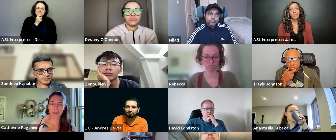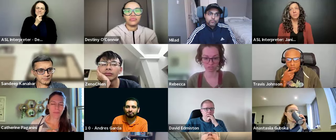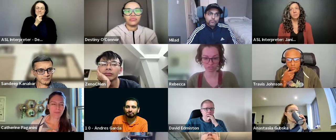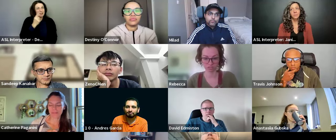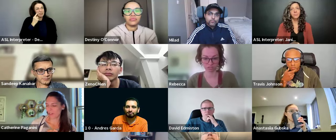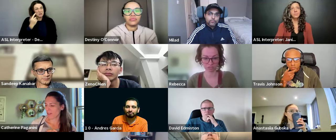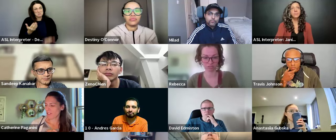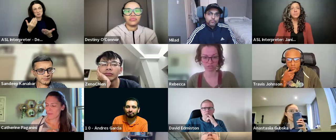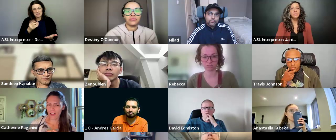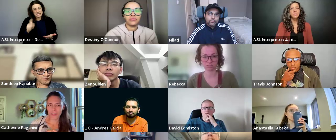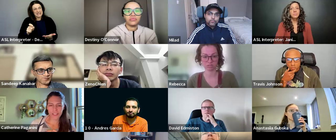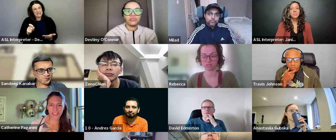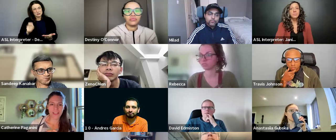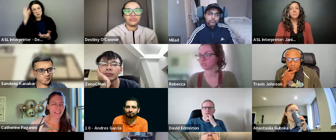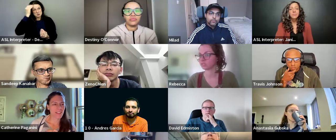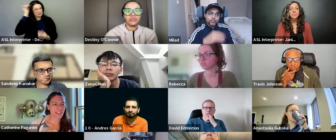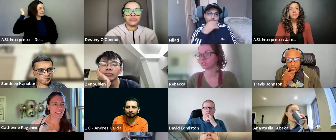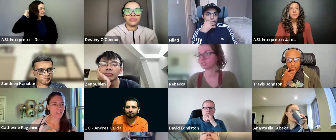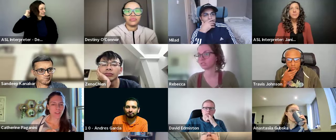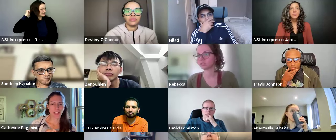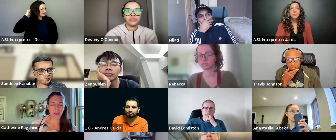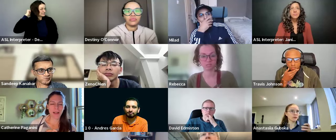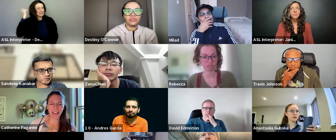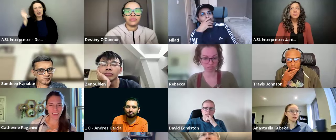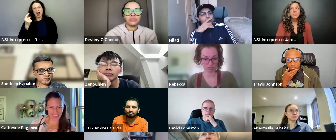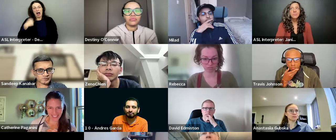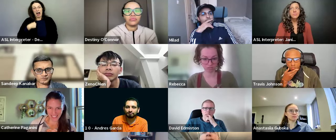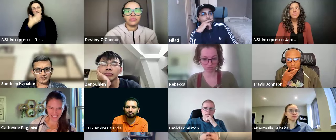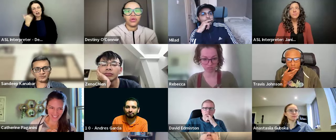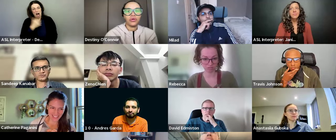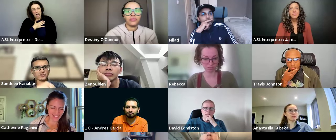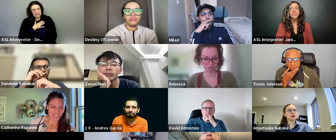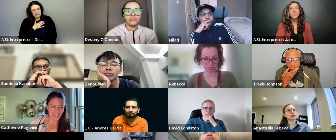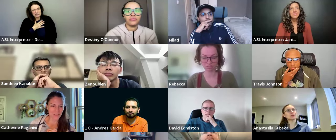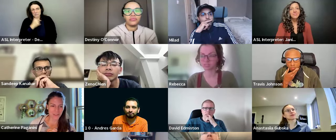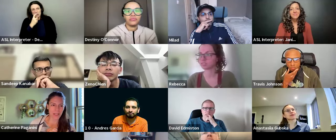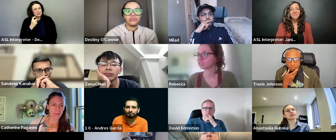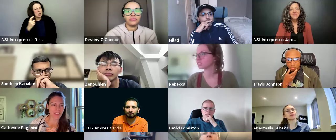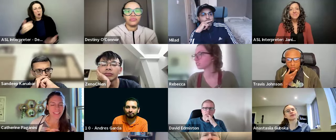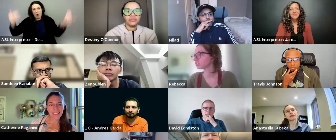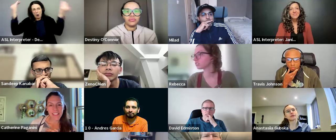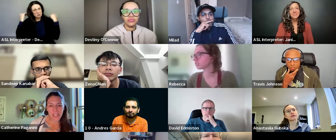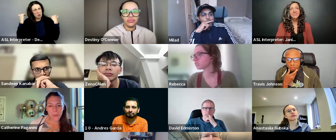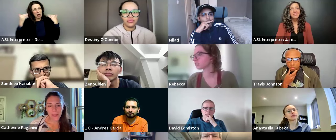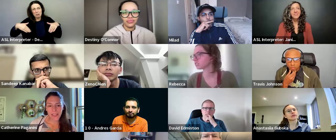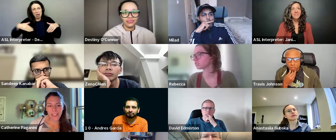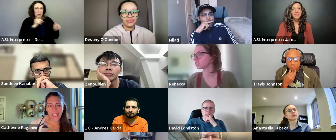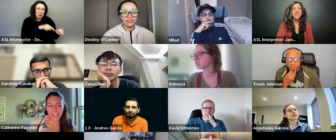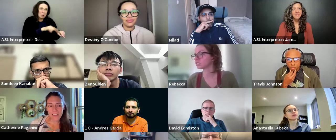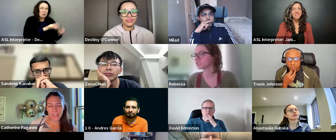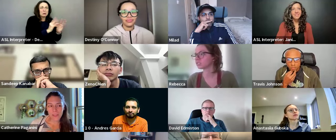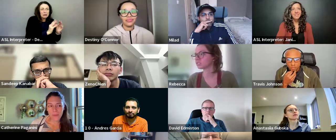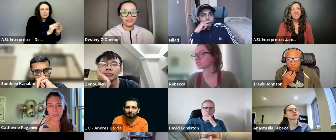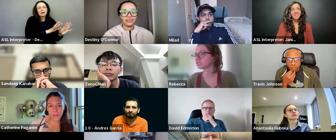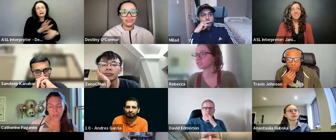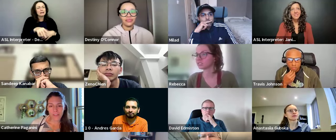I think probably subconsciously forgot about this because it's just so overwhelming. But